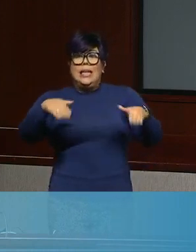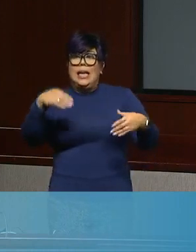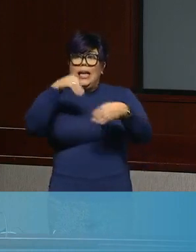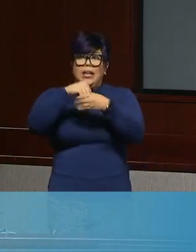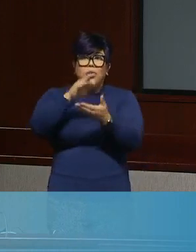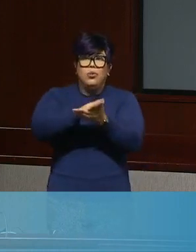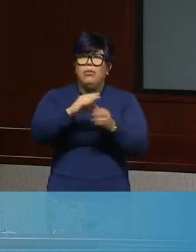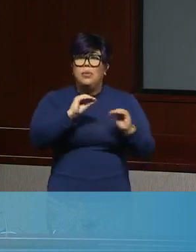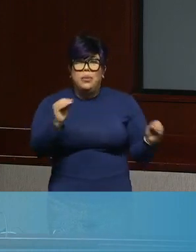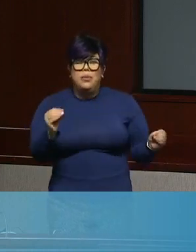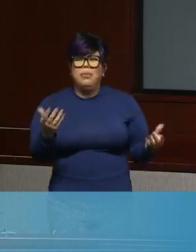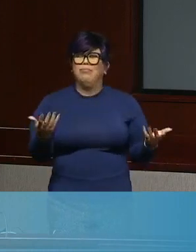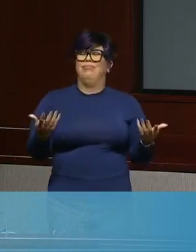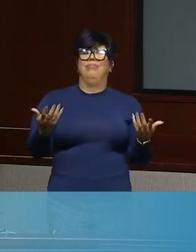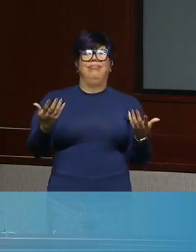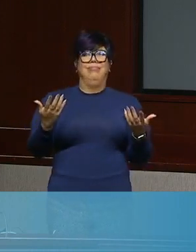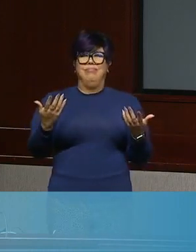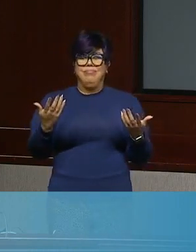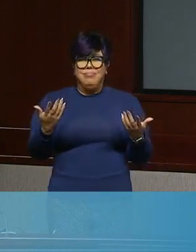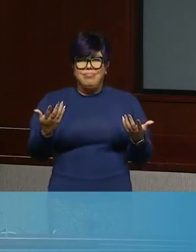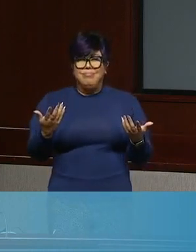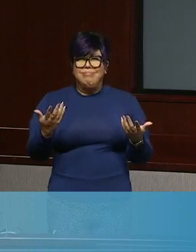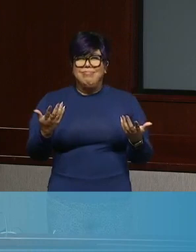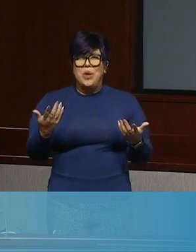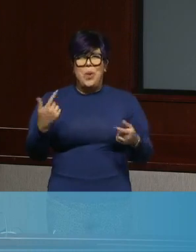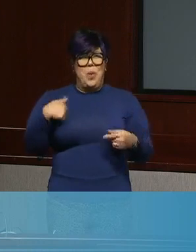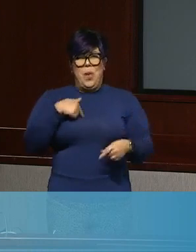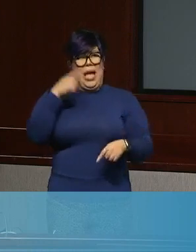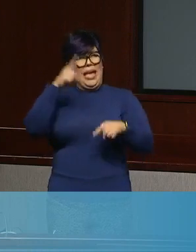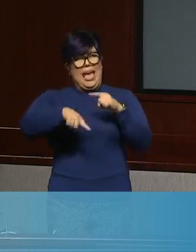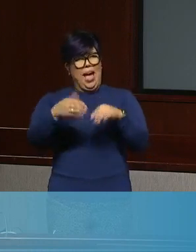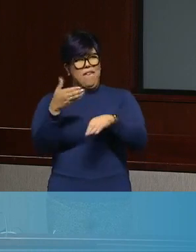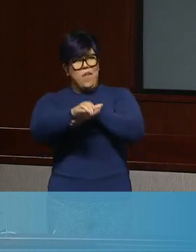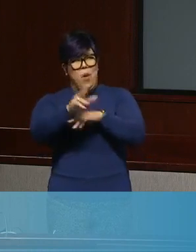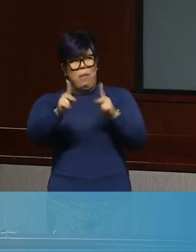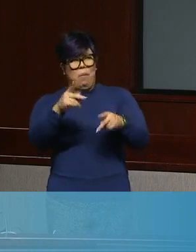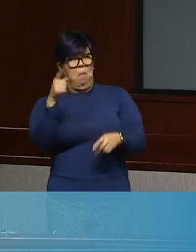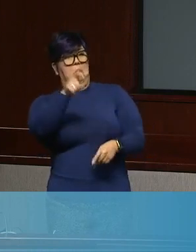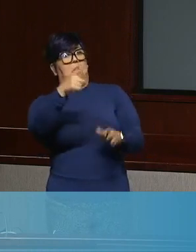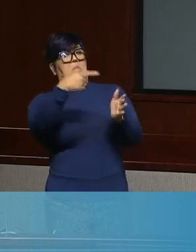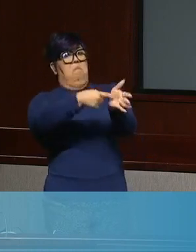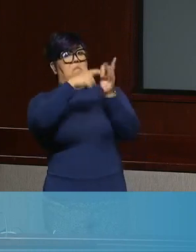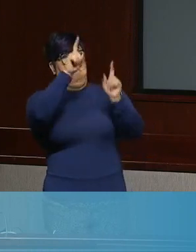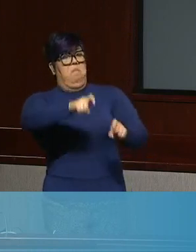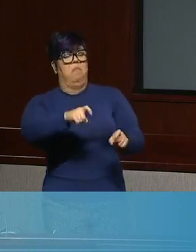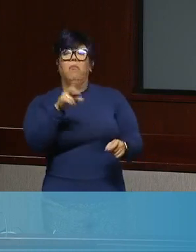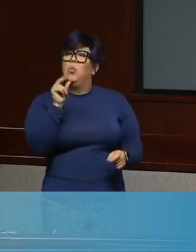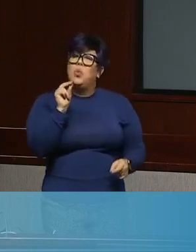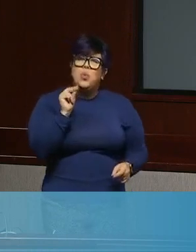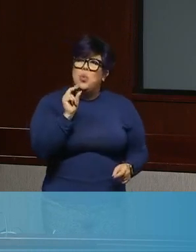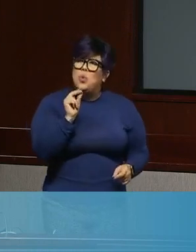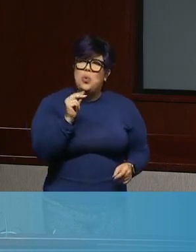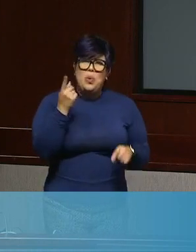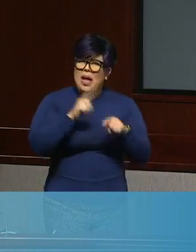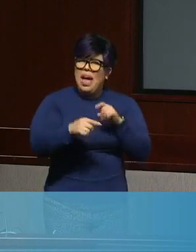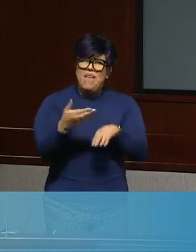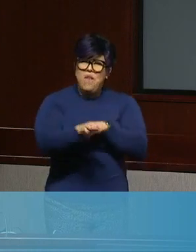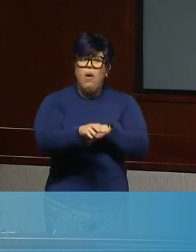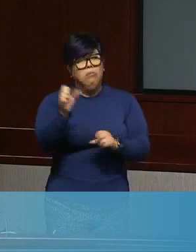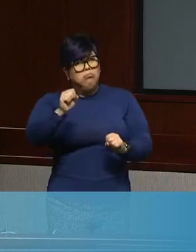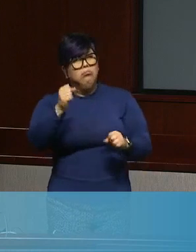longer. We simply cannot force people to go get tested, even though we have the availability that we